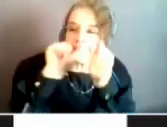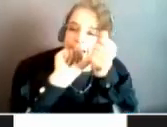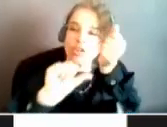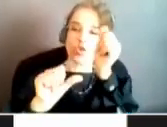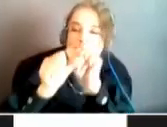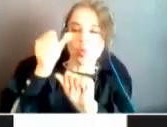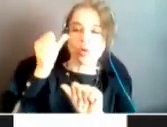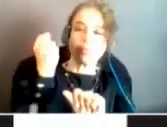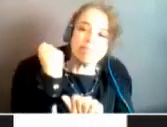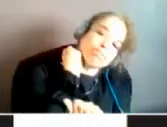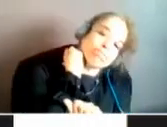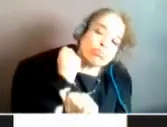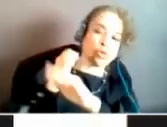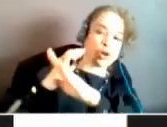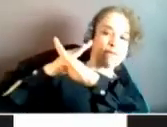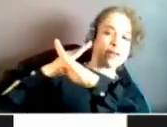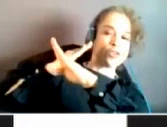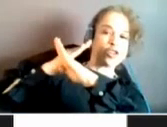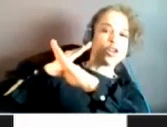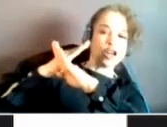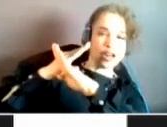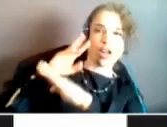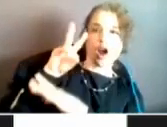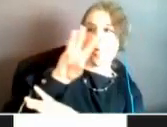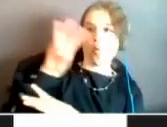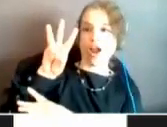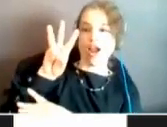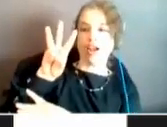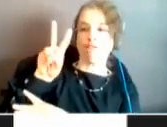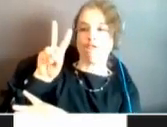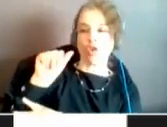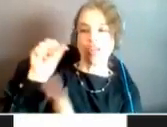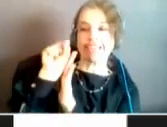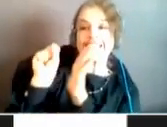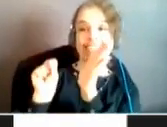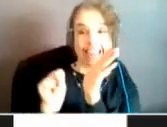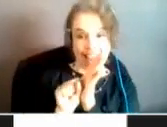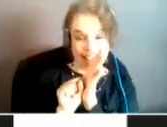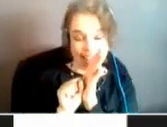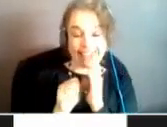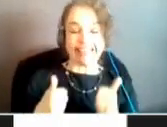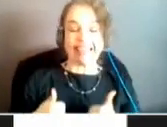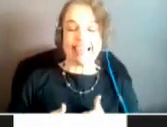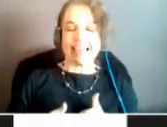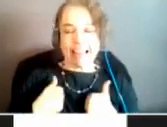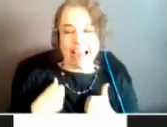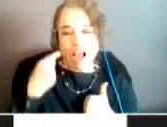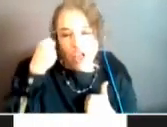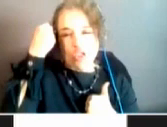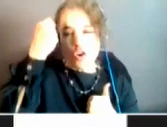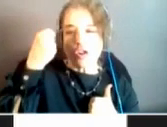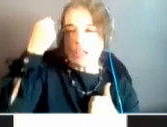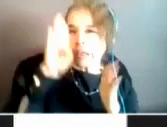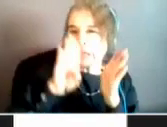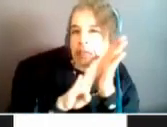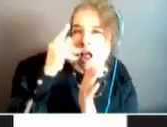prevention at the West Virginia State University. The lifespan developmental theory provides a suitable framework